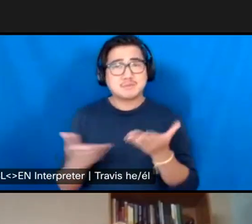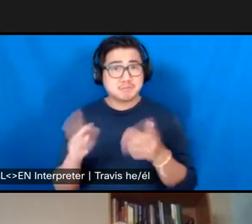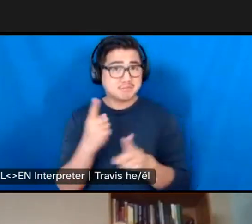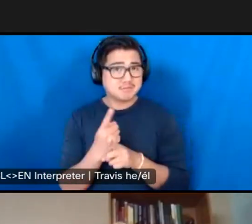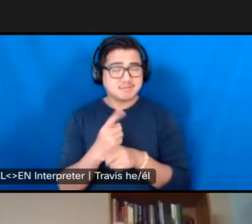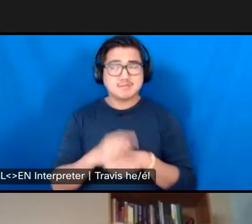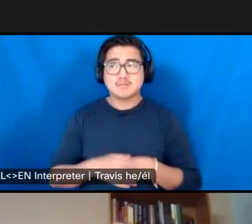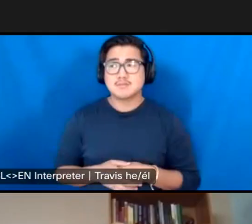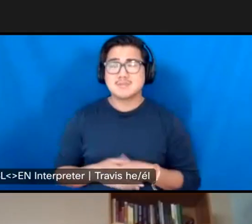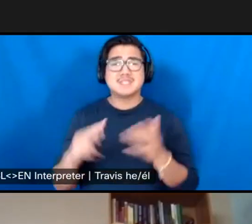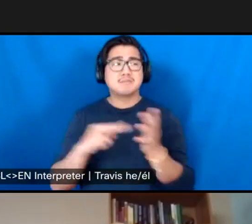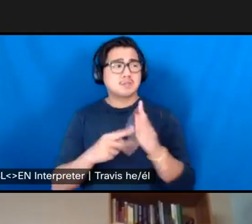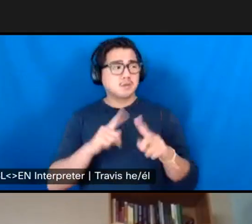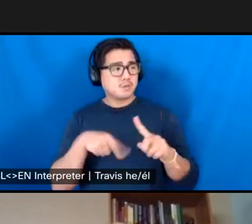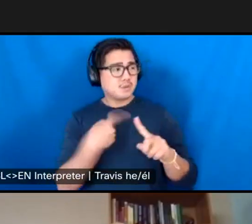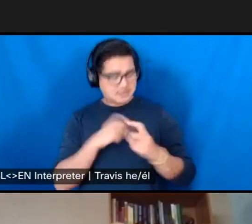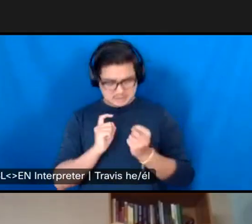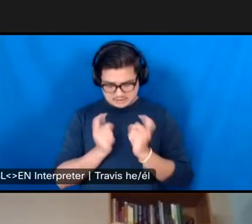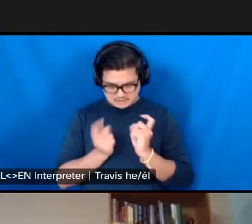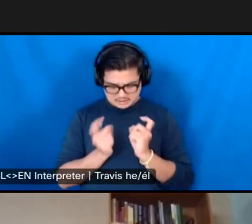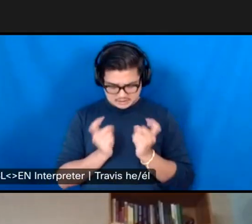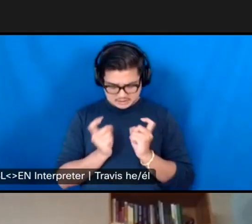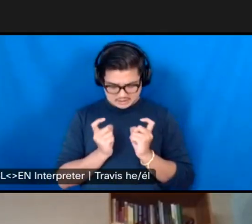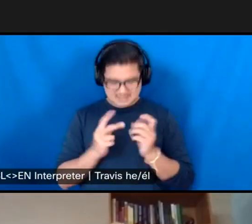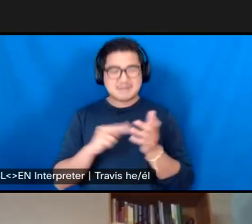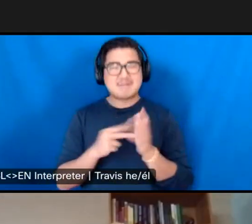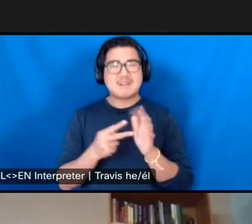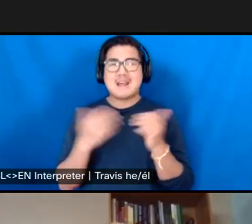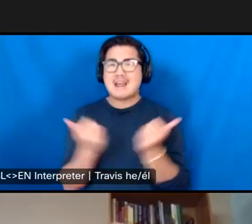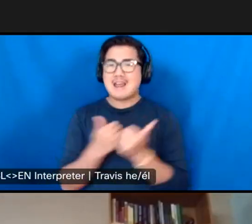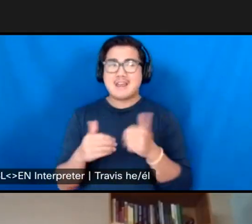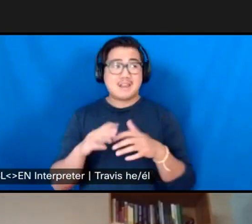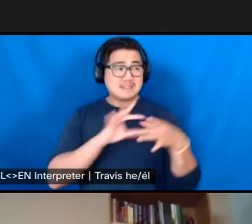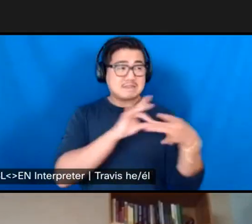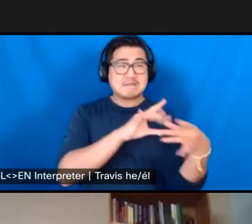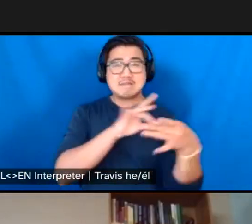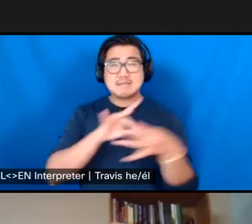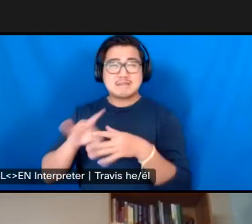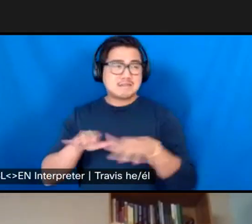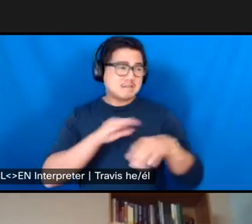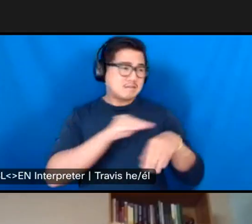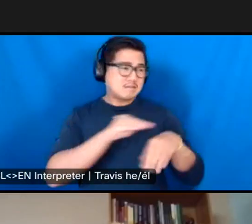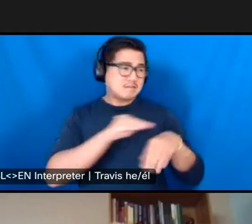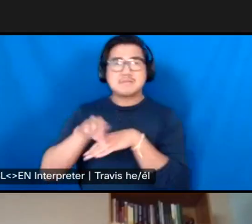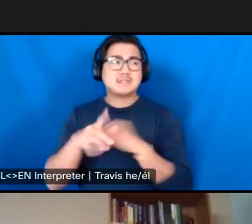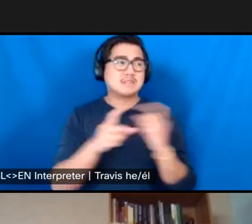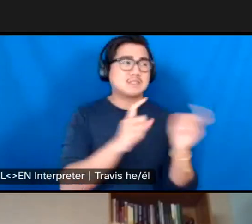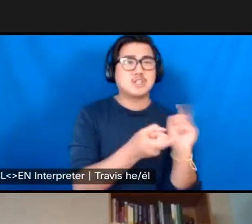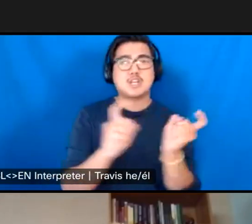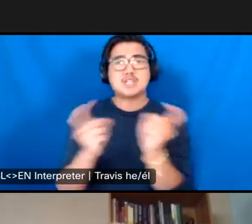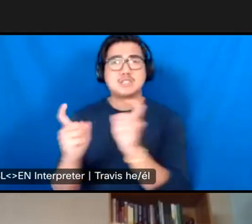shift everything we're connected to, and ideally healing all the parts of ourselves, people, places, and things that we're also connected